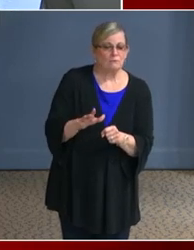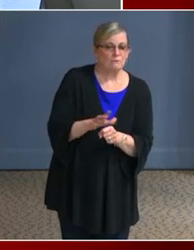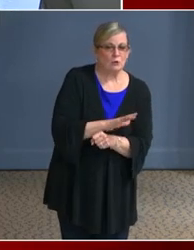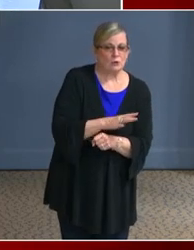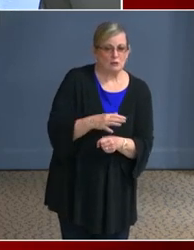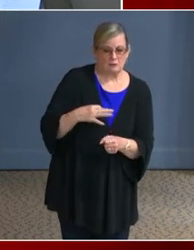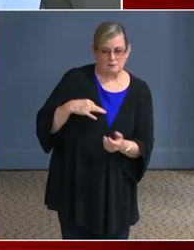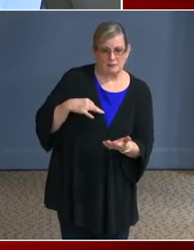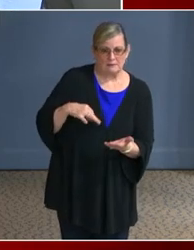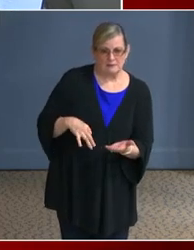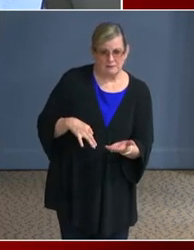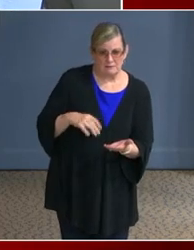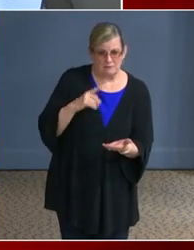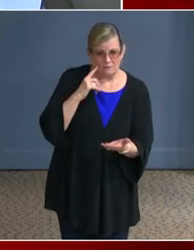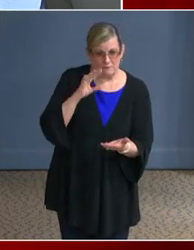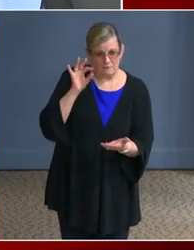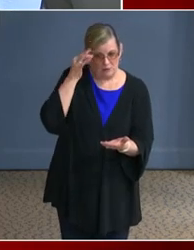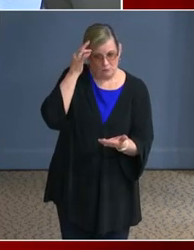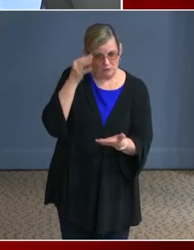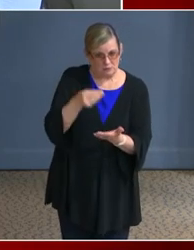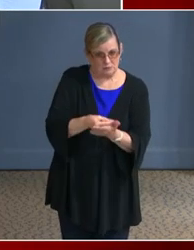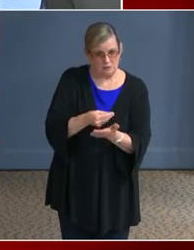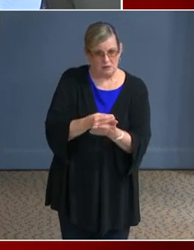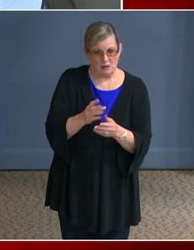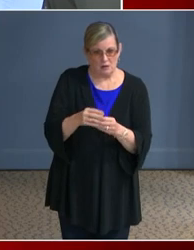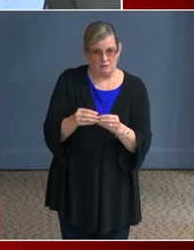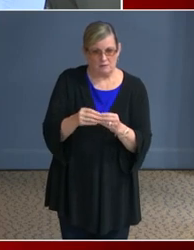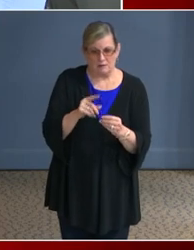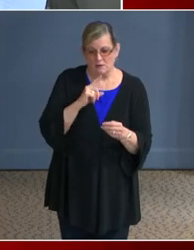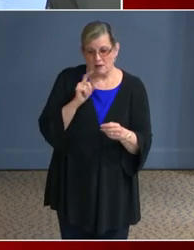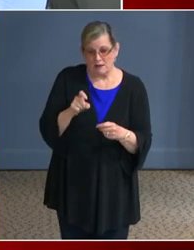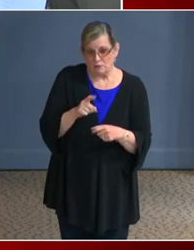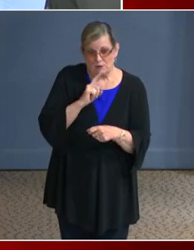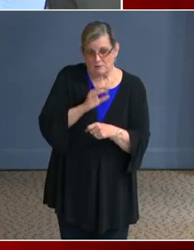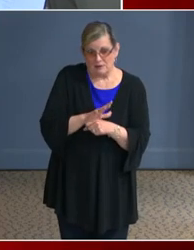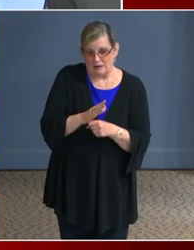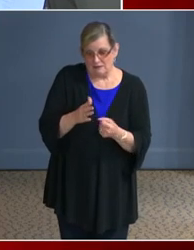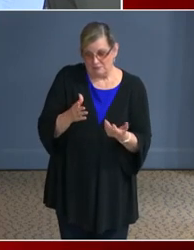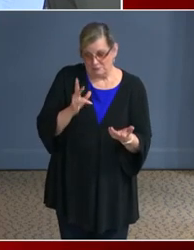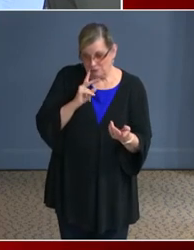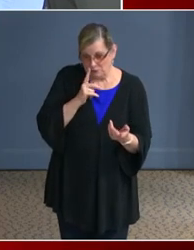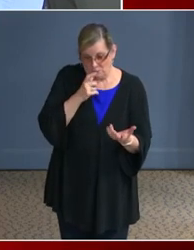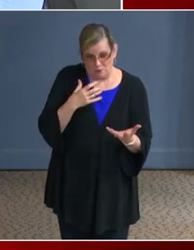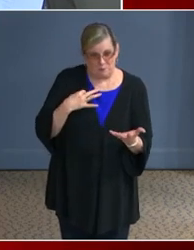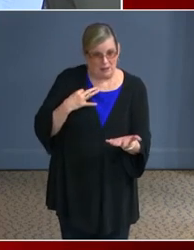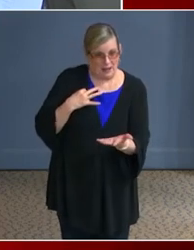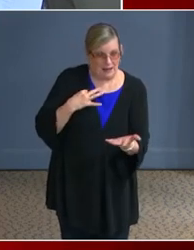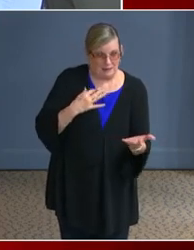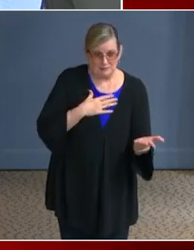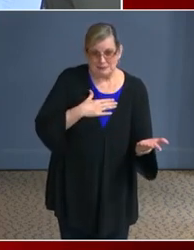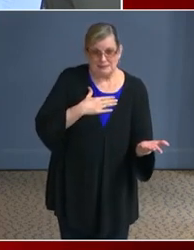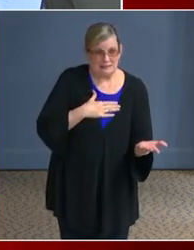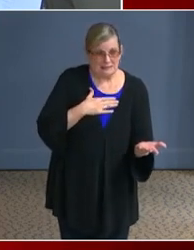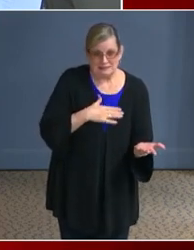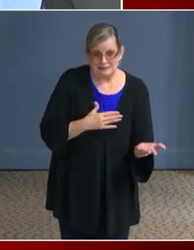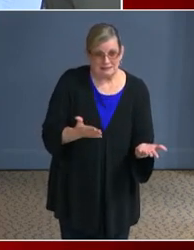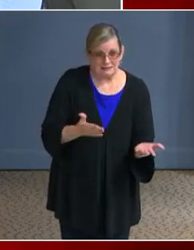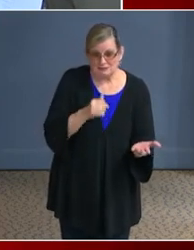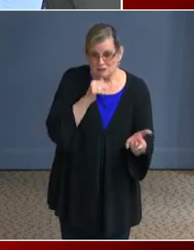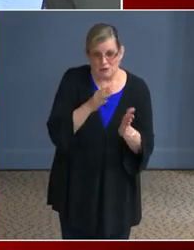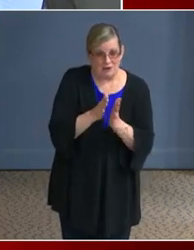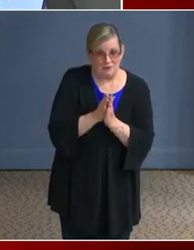benefit of the federal dollars. We have to commit those funds. We need people to apply. And we're going to ask them for a